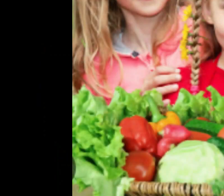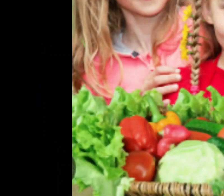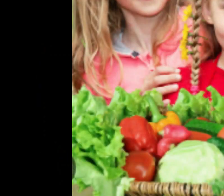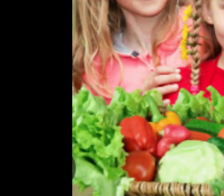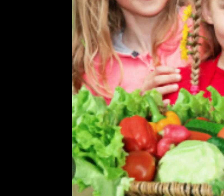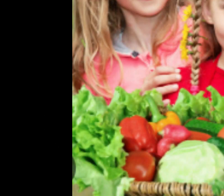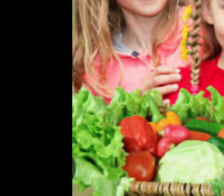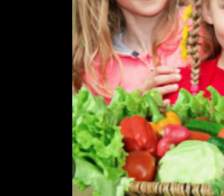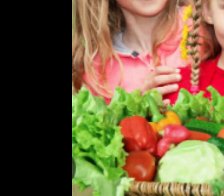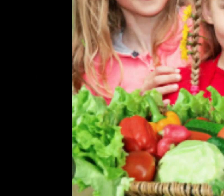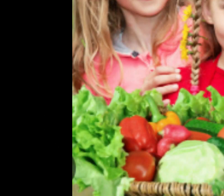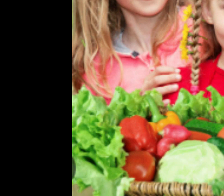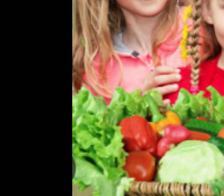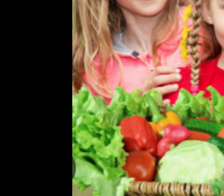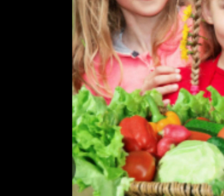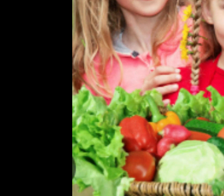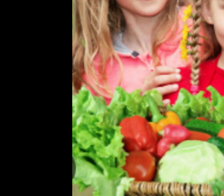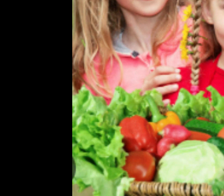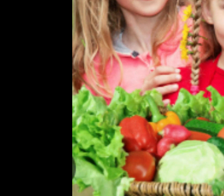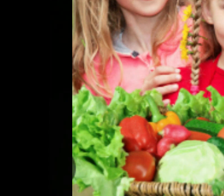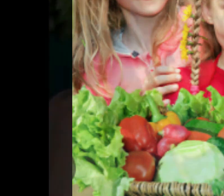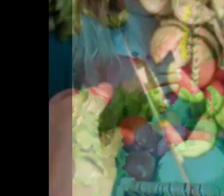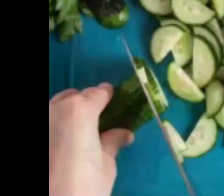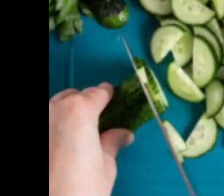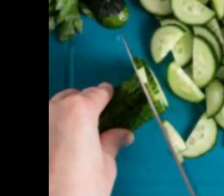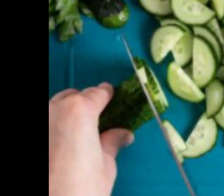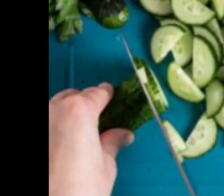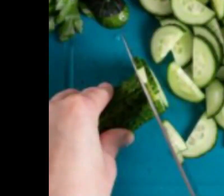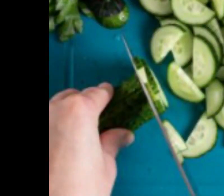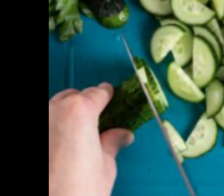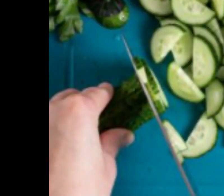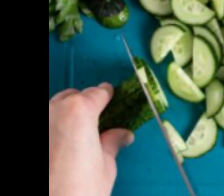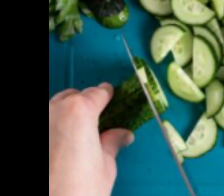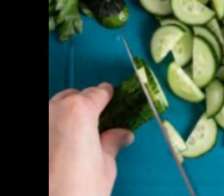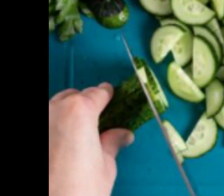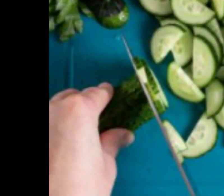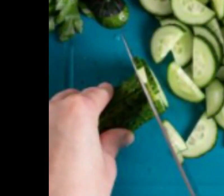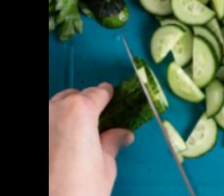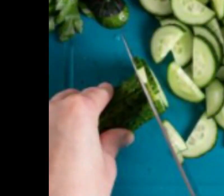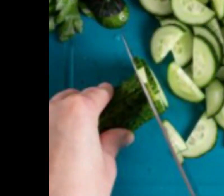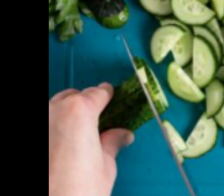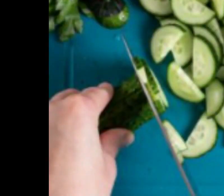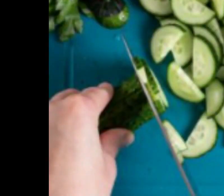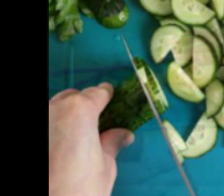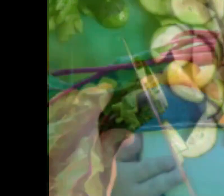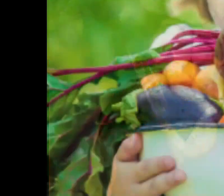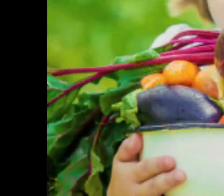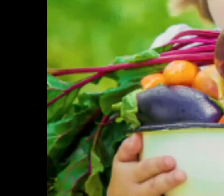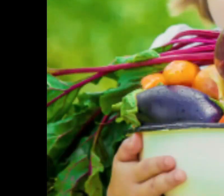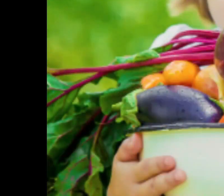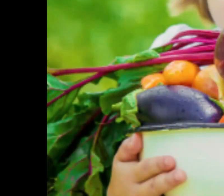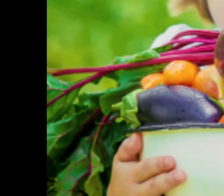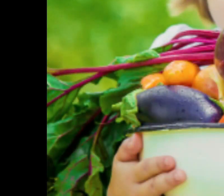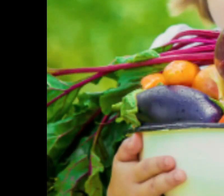vegetables for supper or snacks. Eat more healthy. Maybe get the kids to eat their vegetables. Freshly prepared food